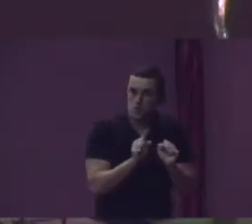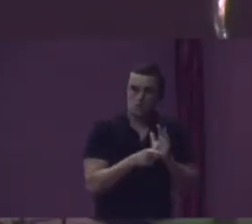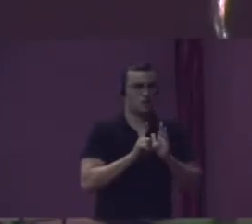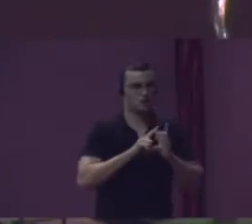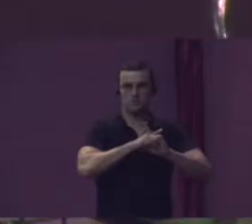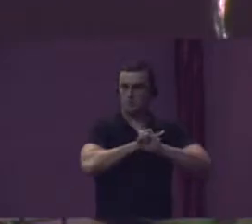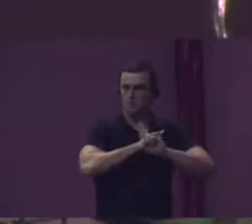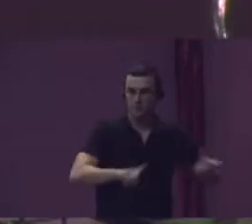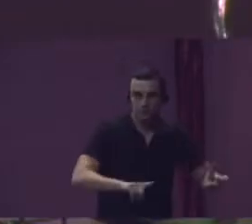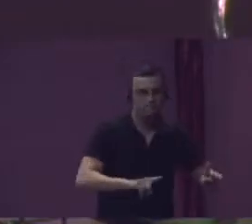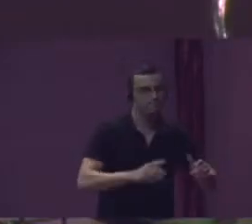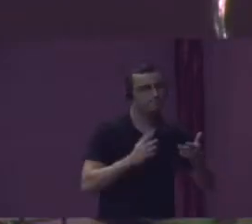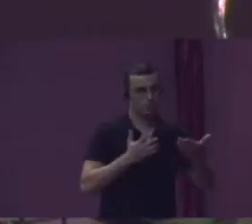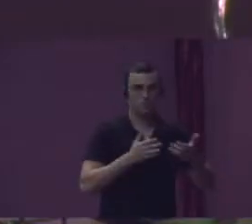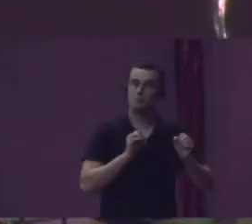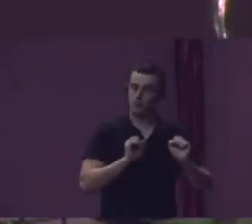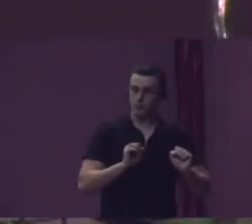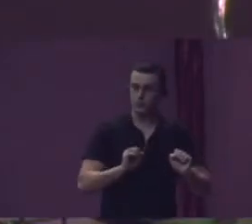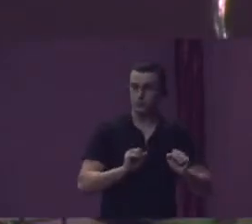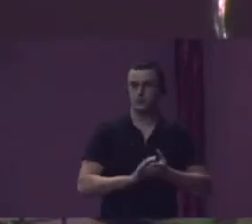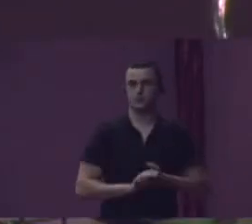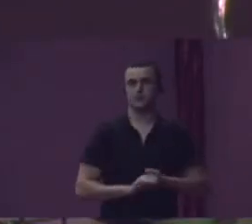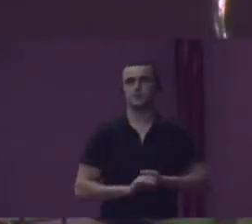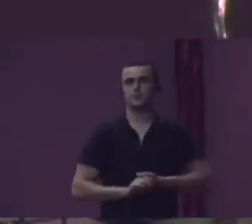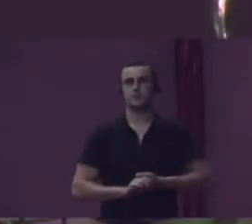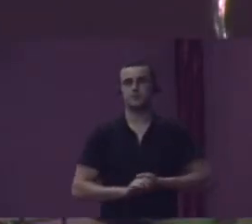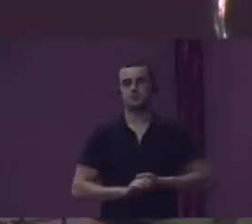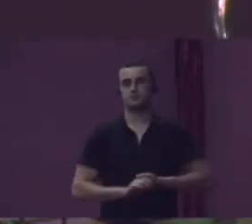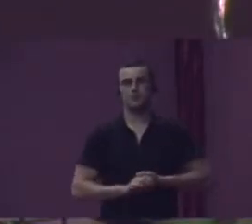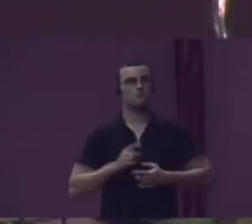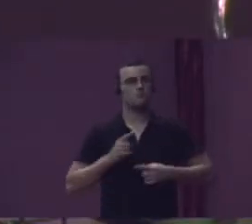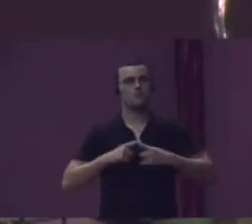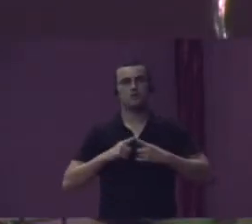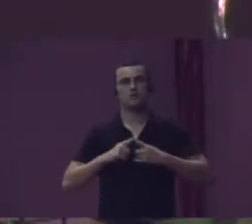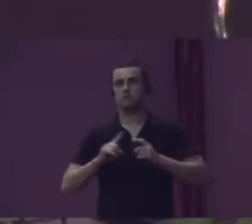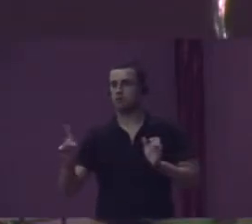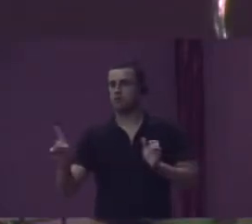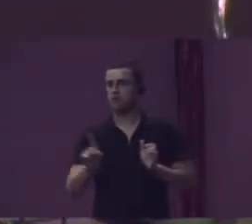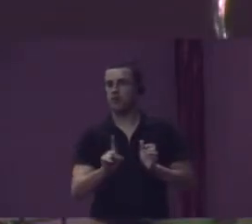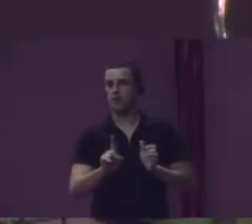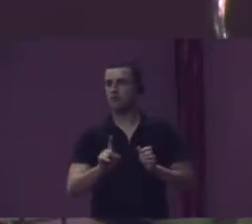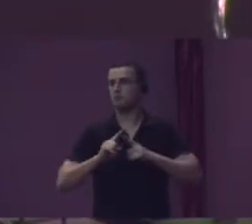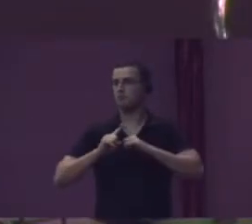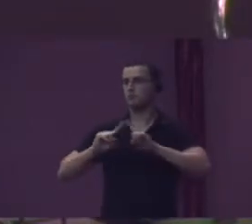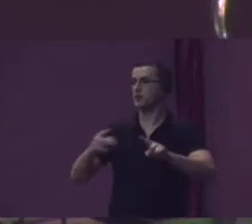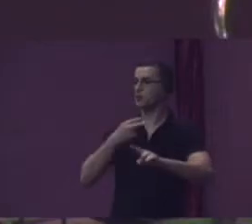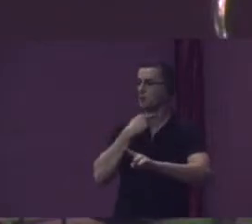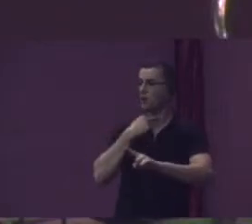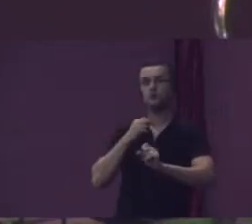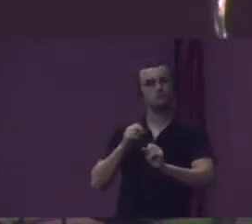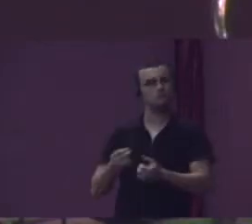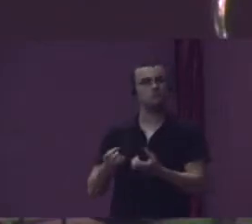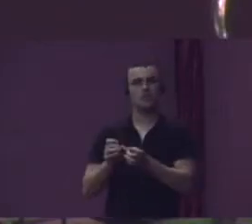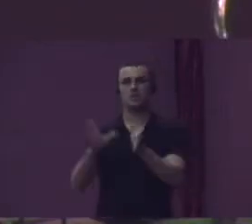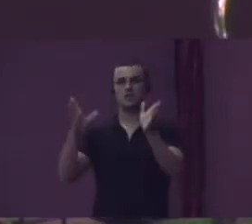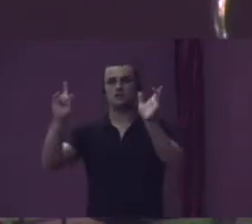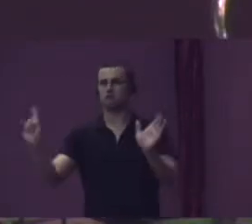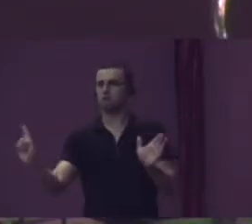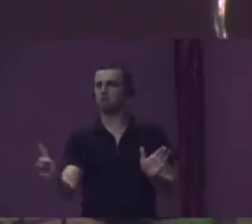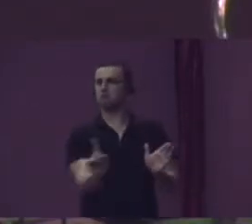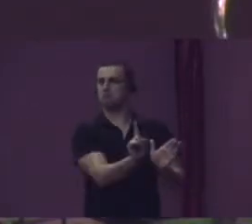particularly extreme technocratic, interventionist, and hierarchical birthing practices.